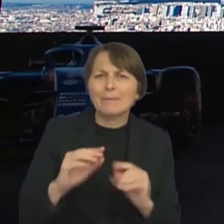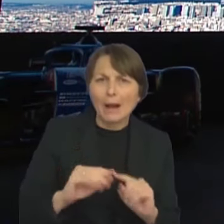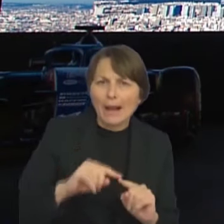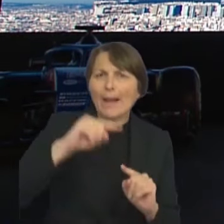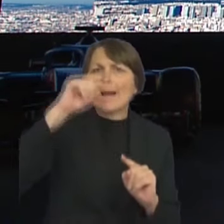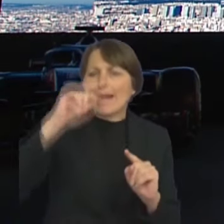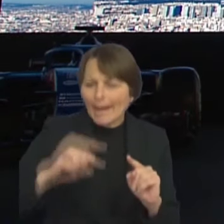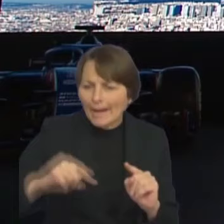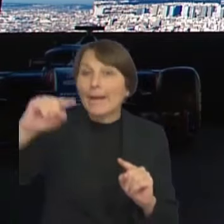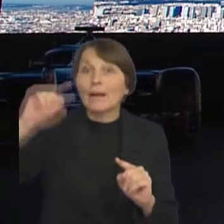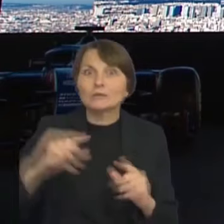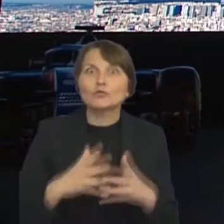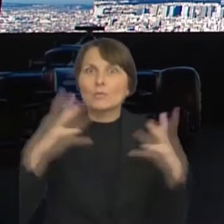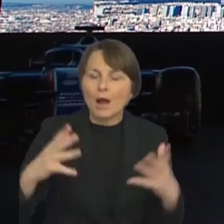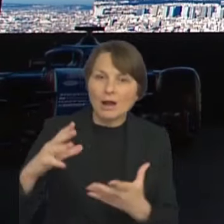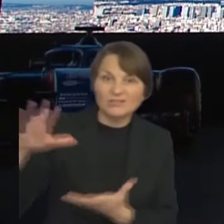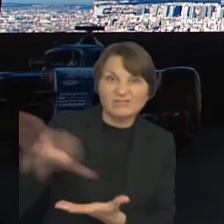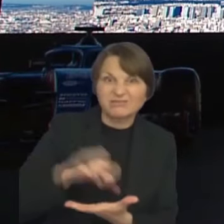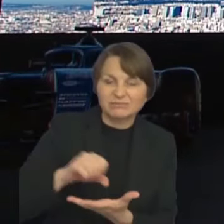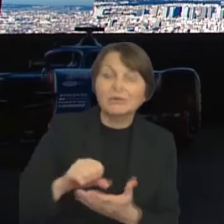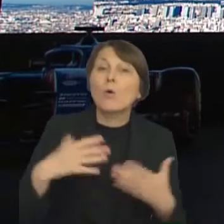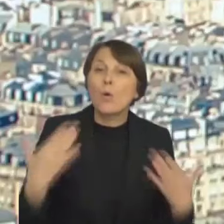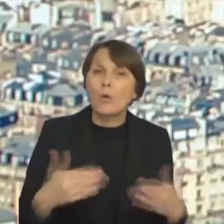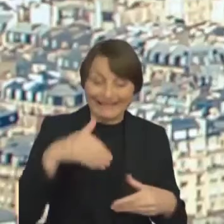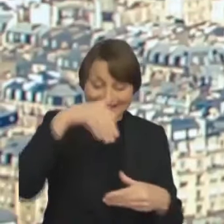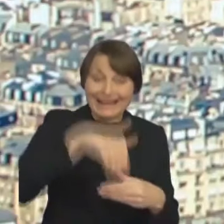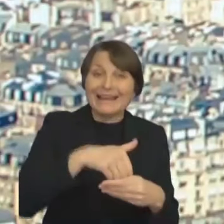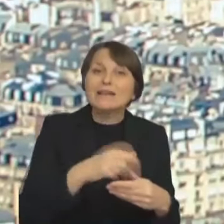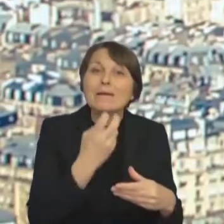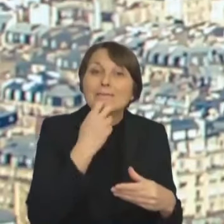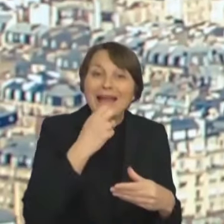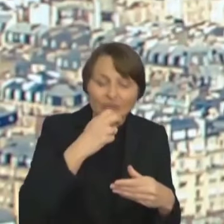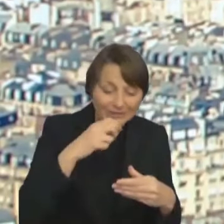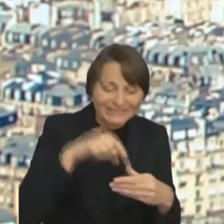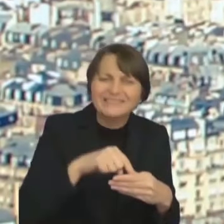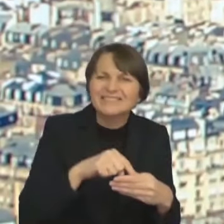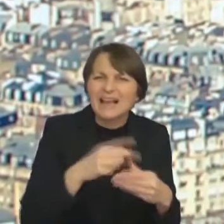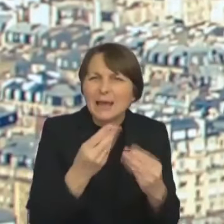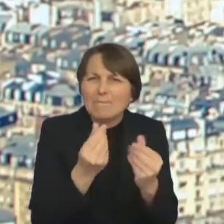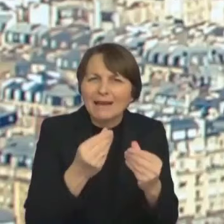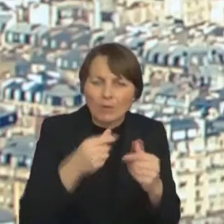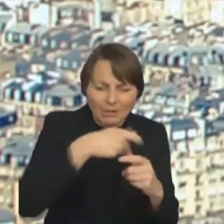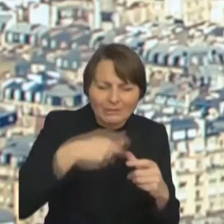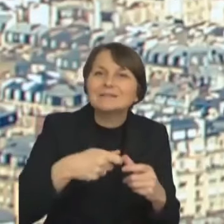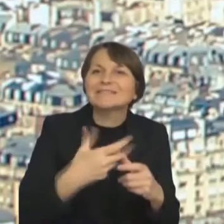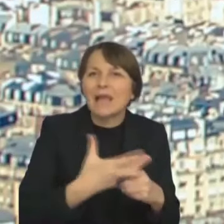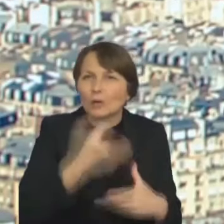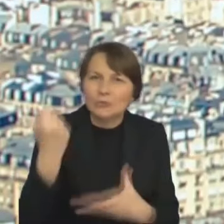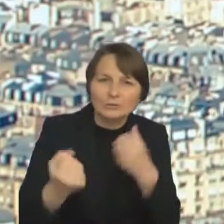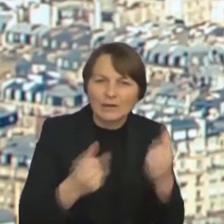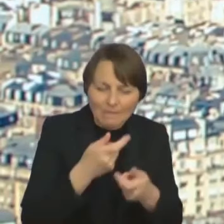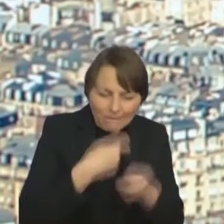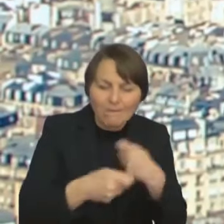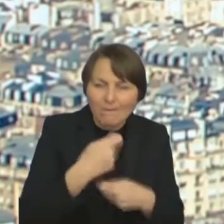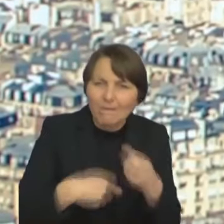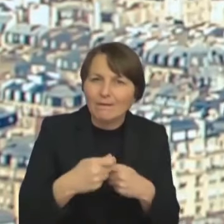recycle the strategic metals in these batteries by extracting them and purifying them with our partners Veolia and Solvay, and this